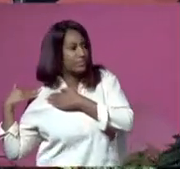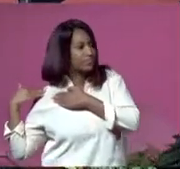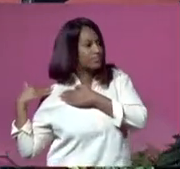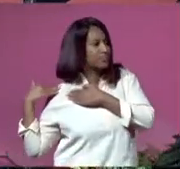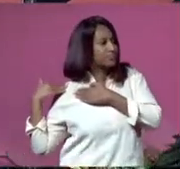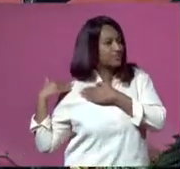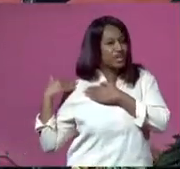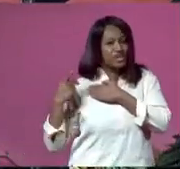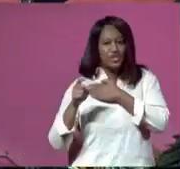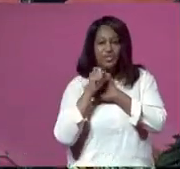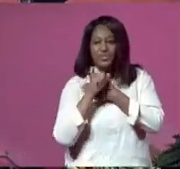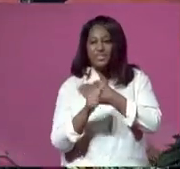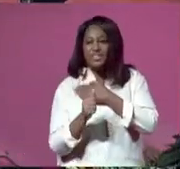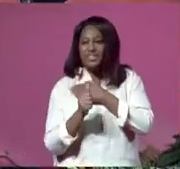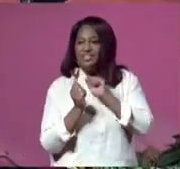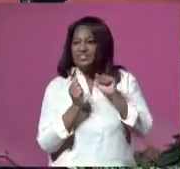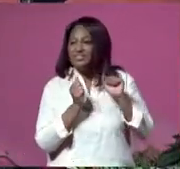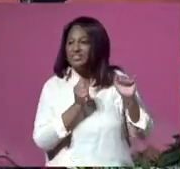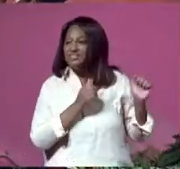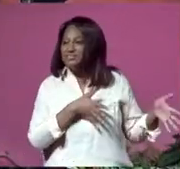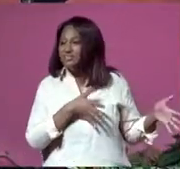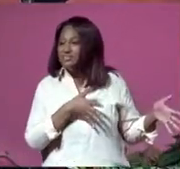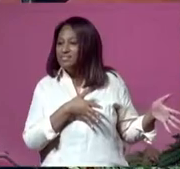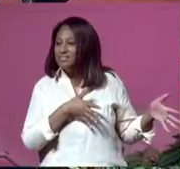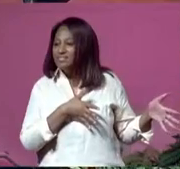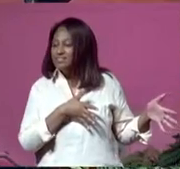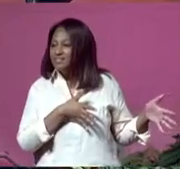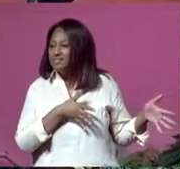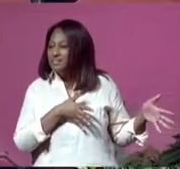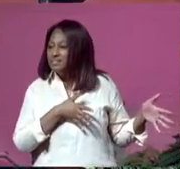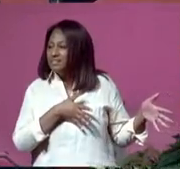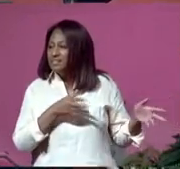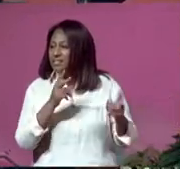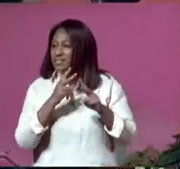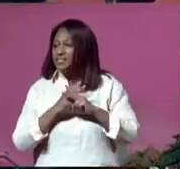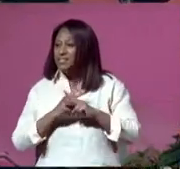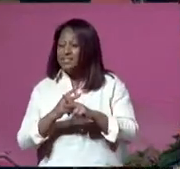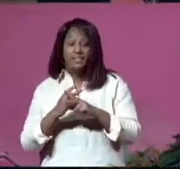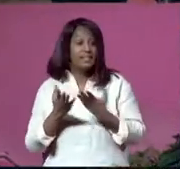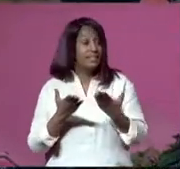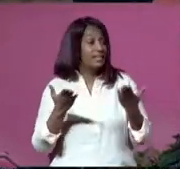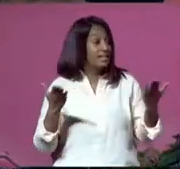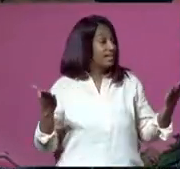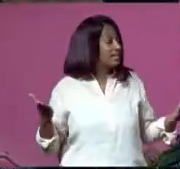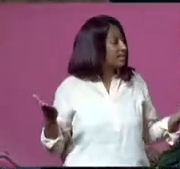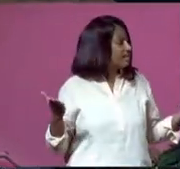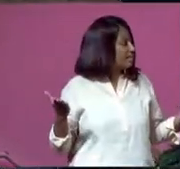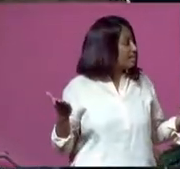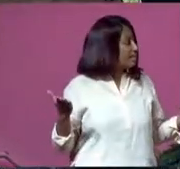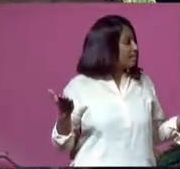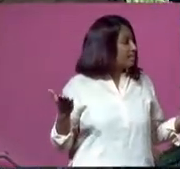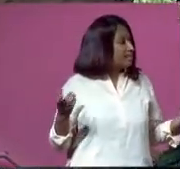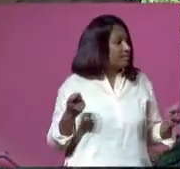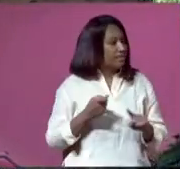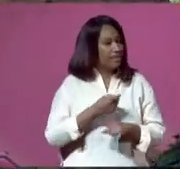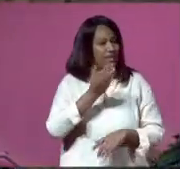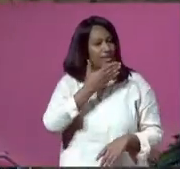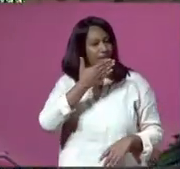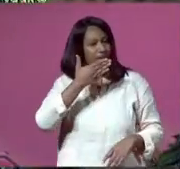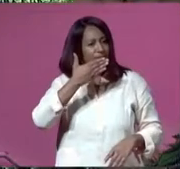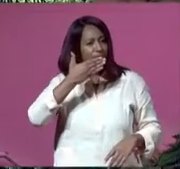that you won't leave, that's keeping you from your best